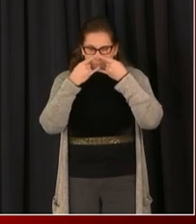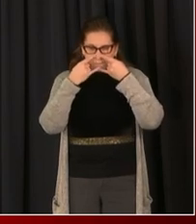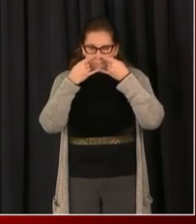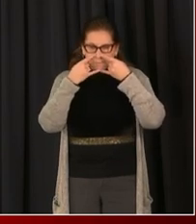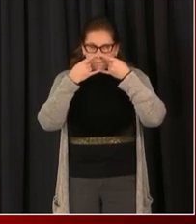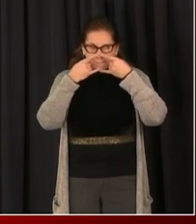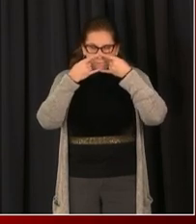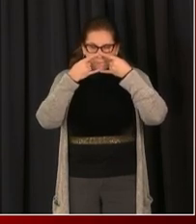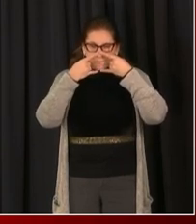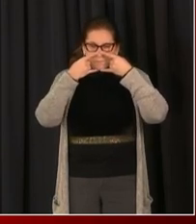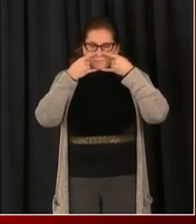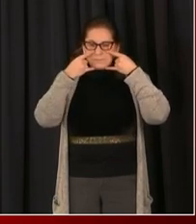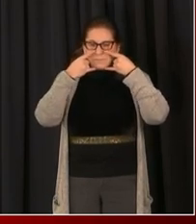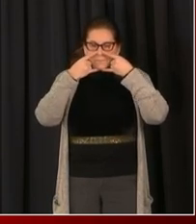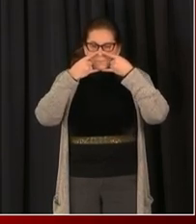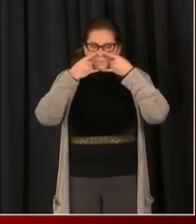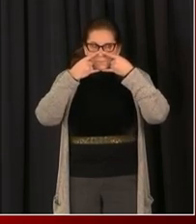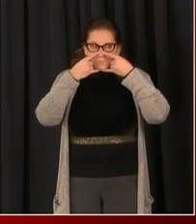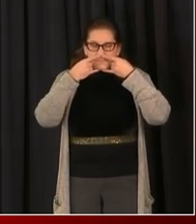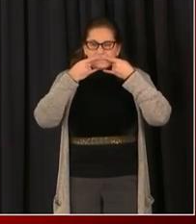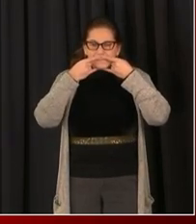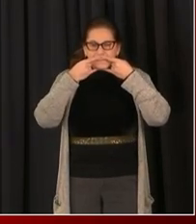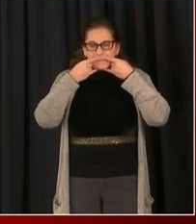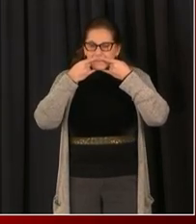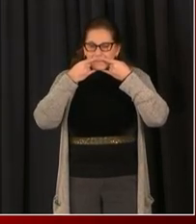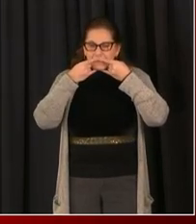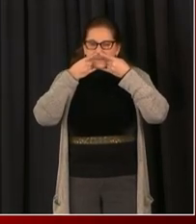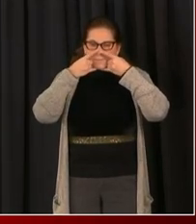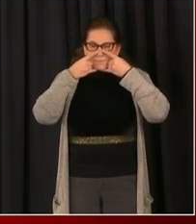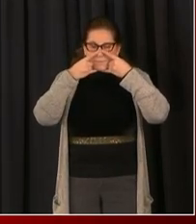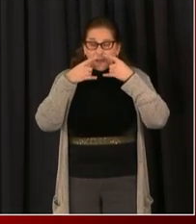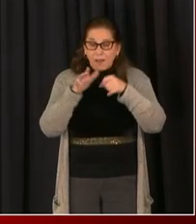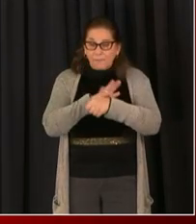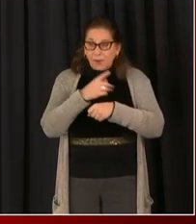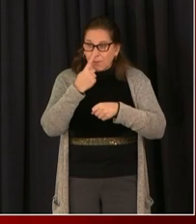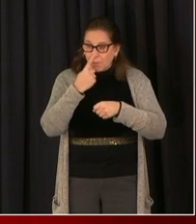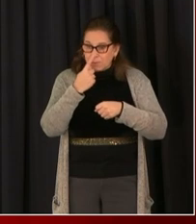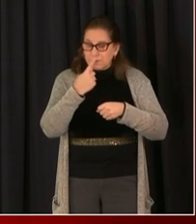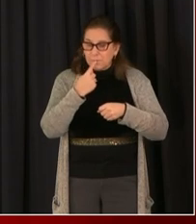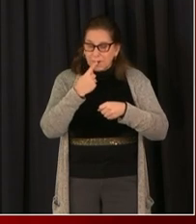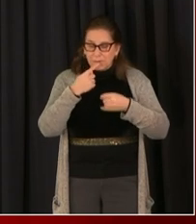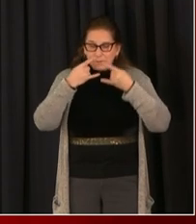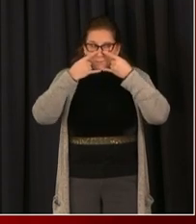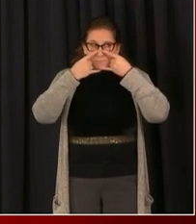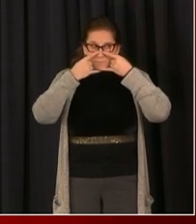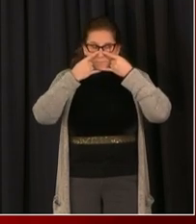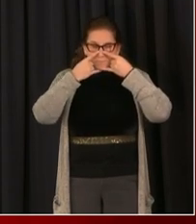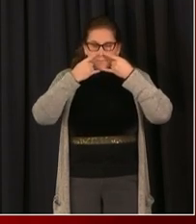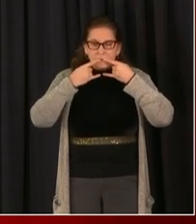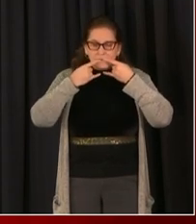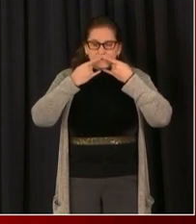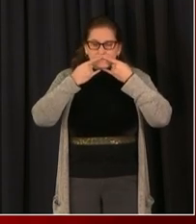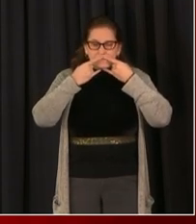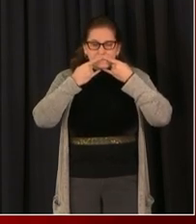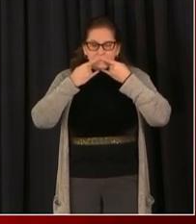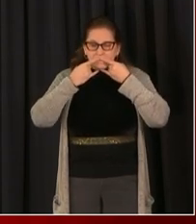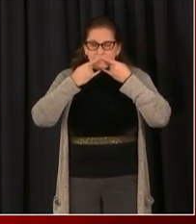some things to do. And I'm probably, Dr. Nesbitt is going to be really happy with me later, because this